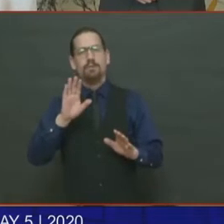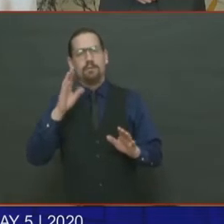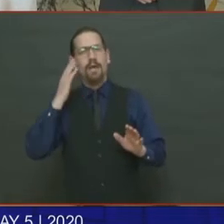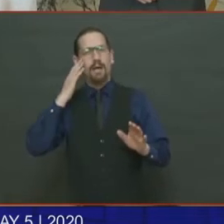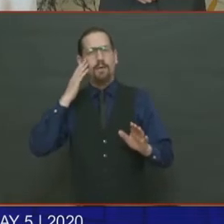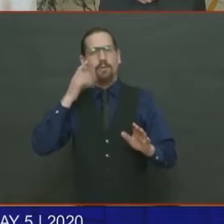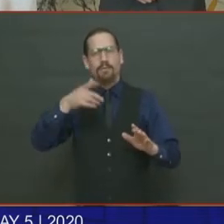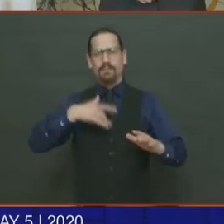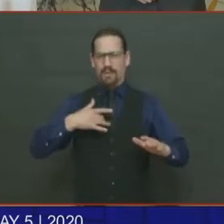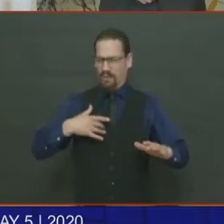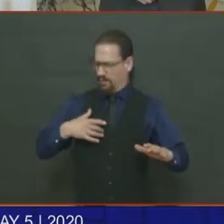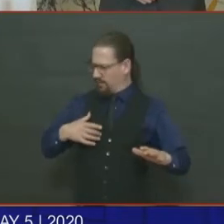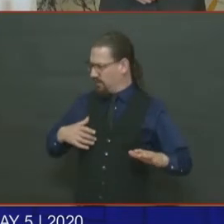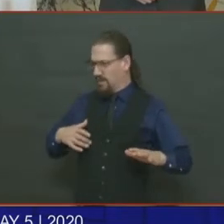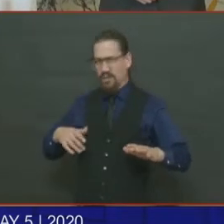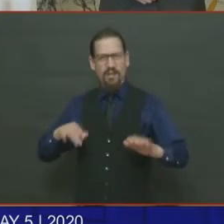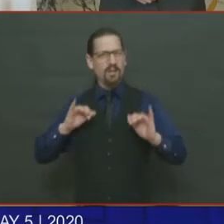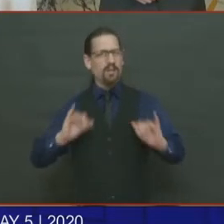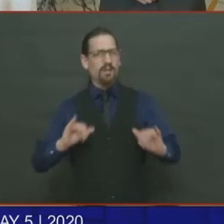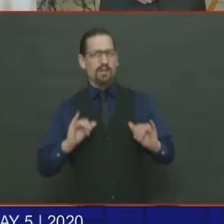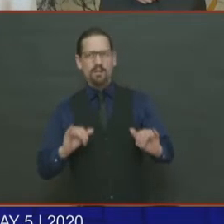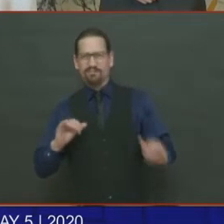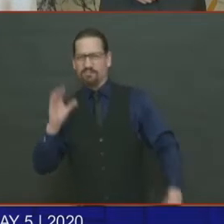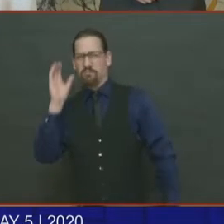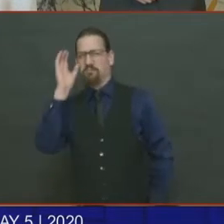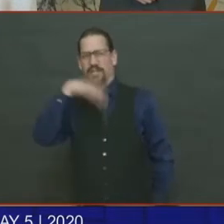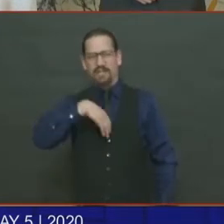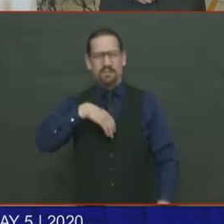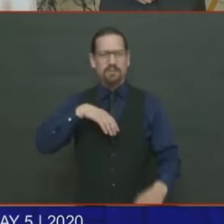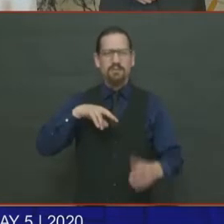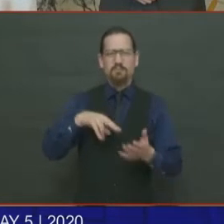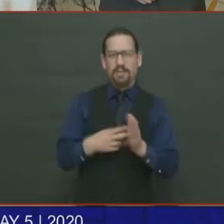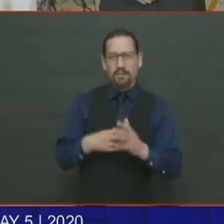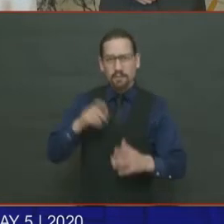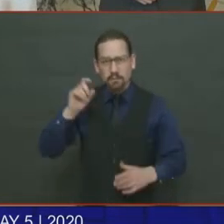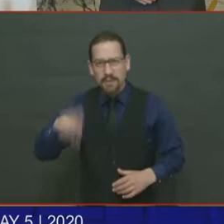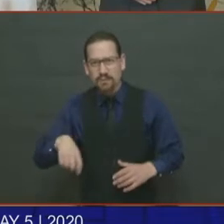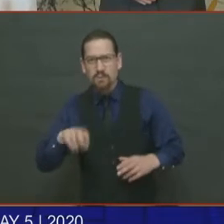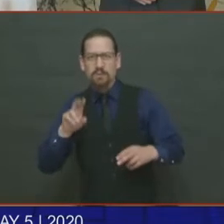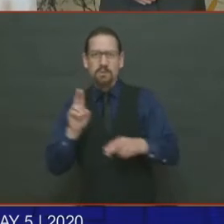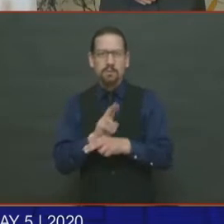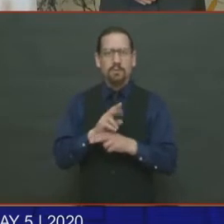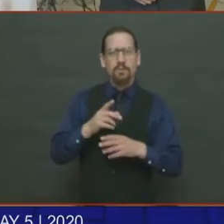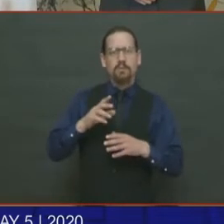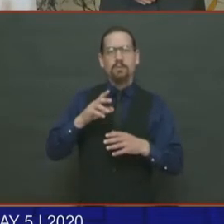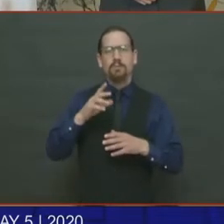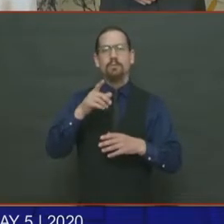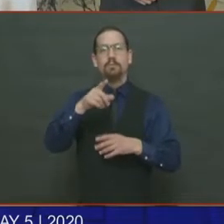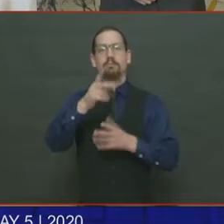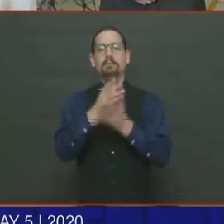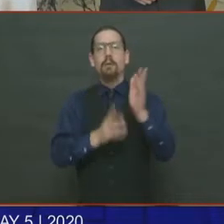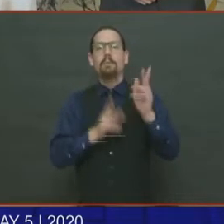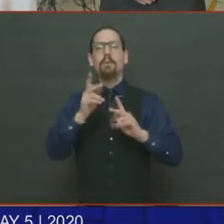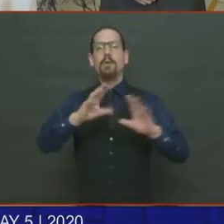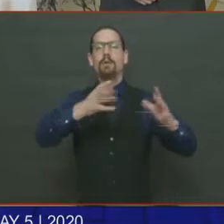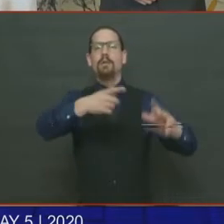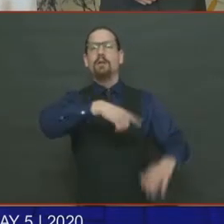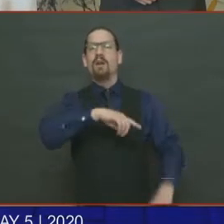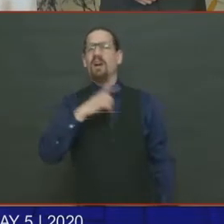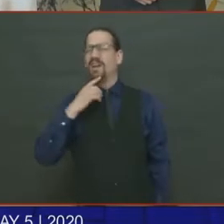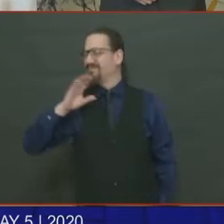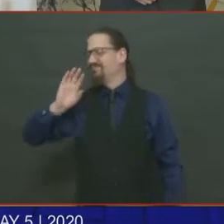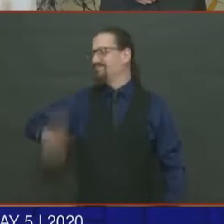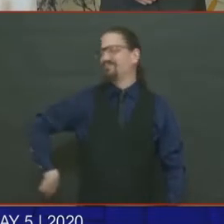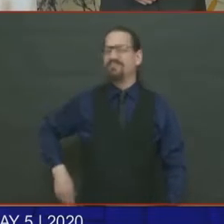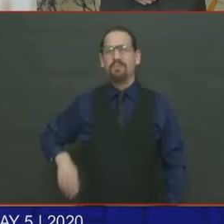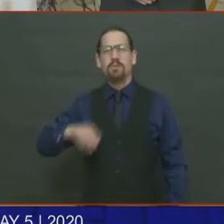strange, maybe some people think not necessary, and there's going to be 1,000 what-ifs. Do I have to wear it? What if? Do I